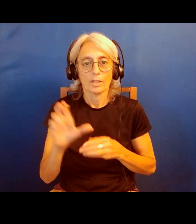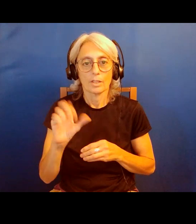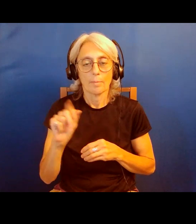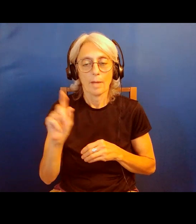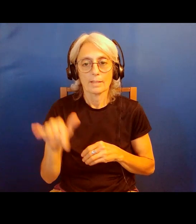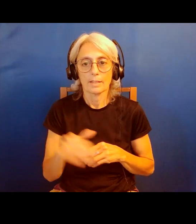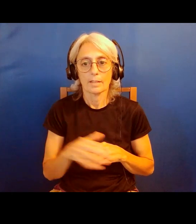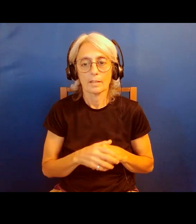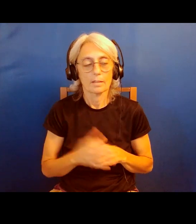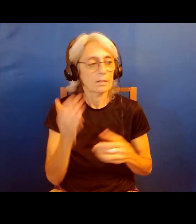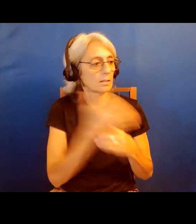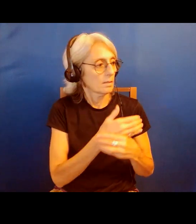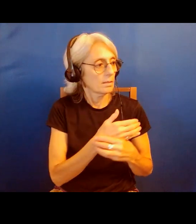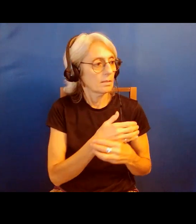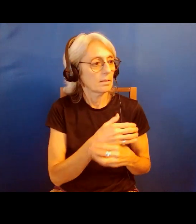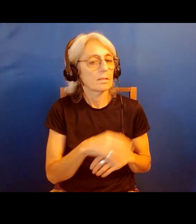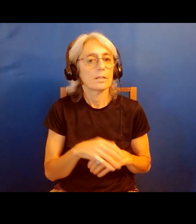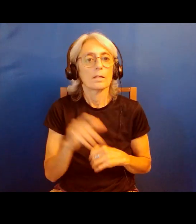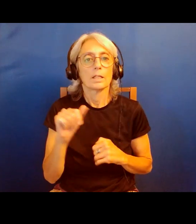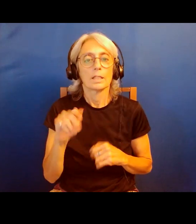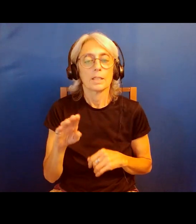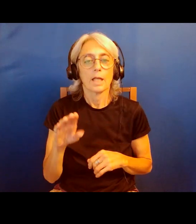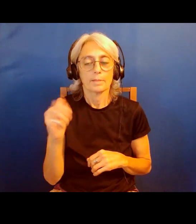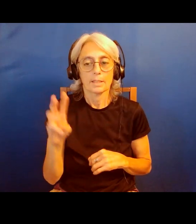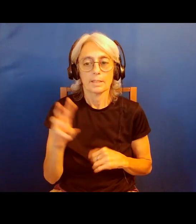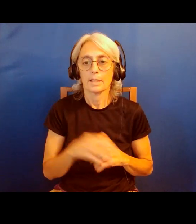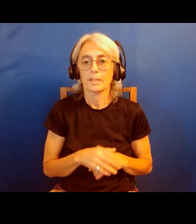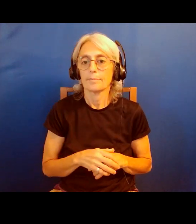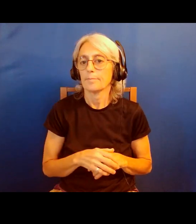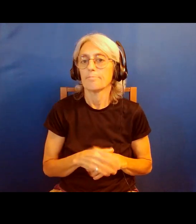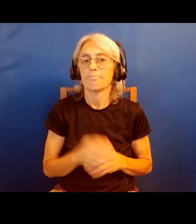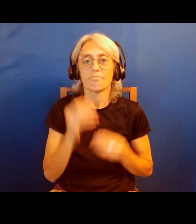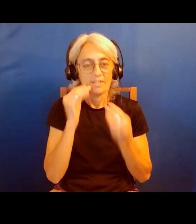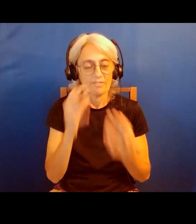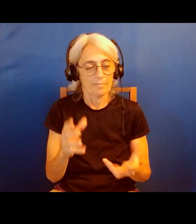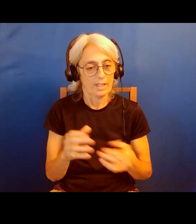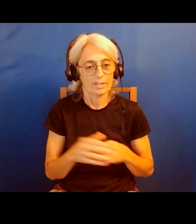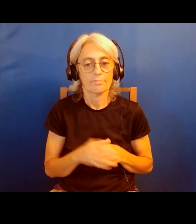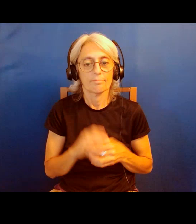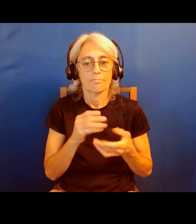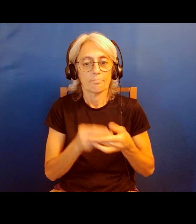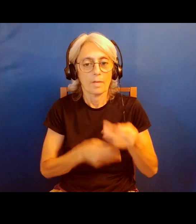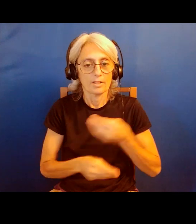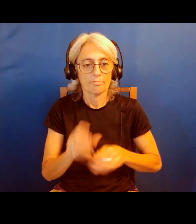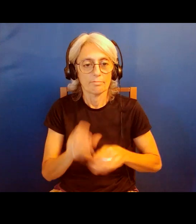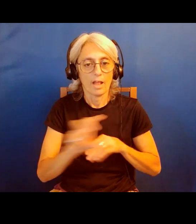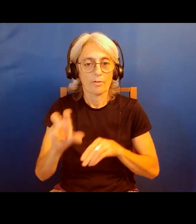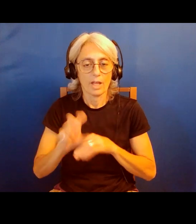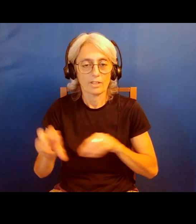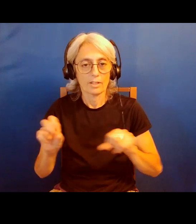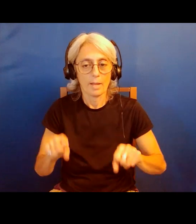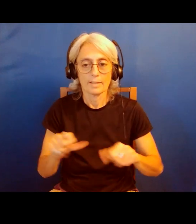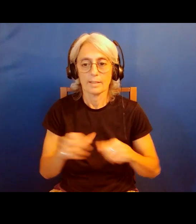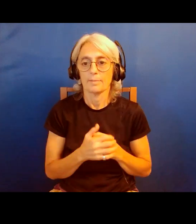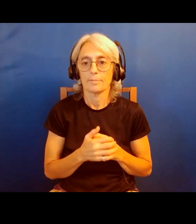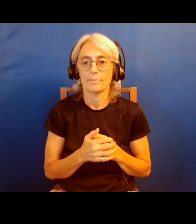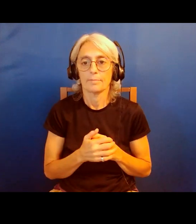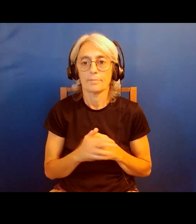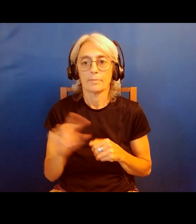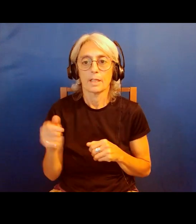have order. Commissioners, tab 16 is an informational item for budget and allocation capacity. Keith Duncan